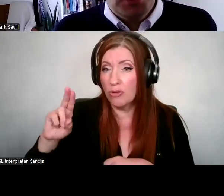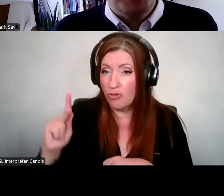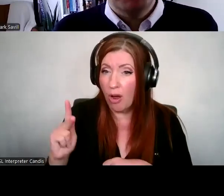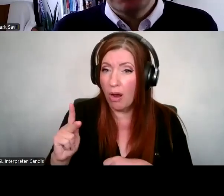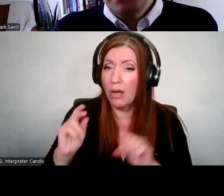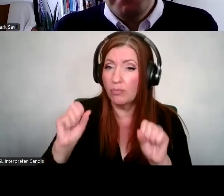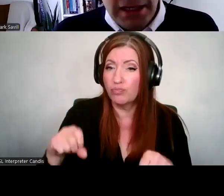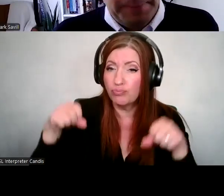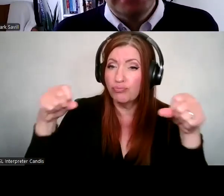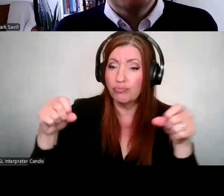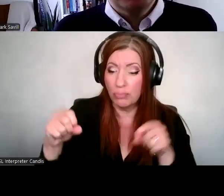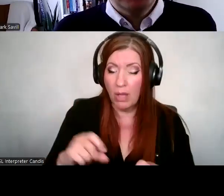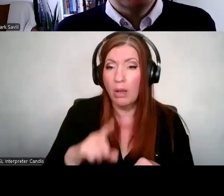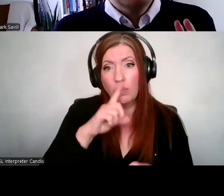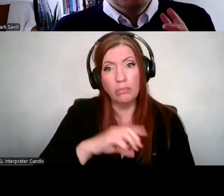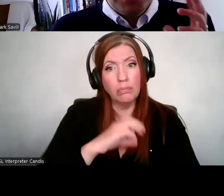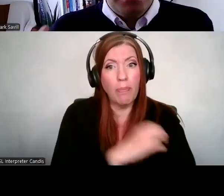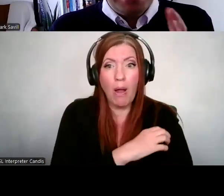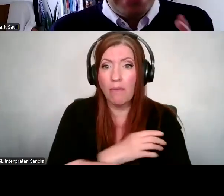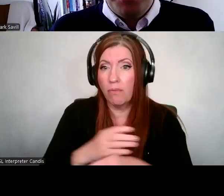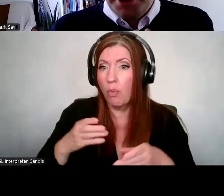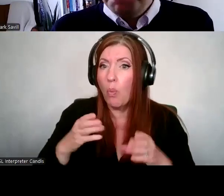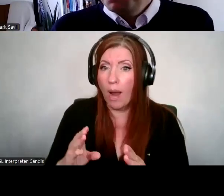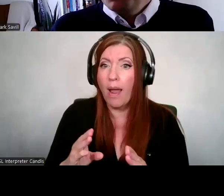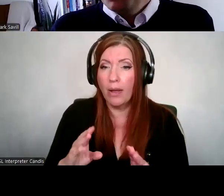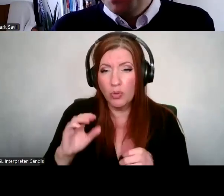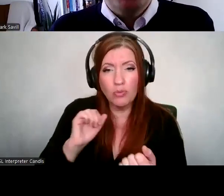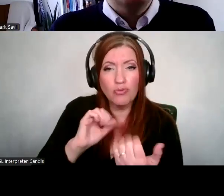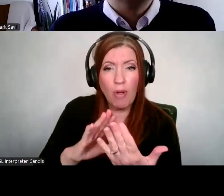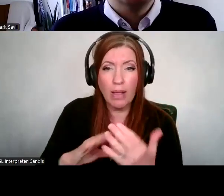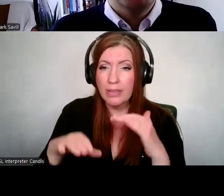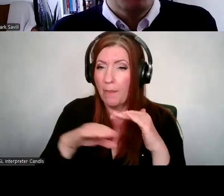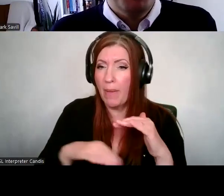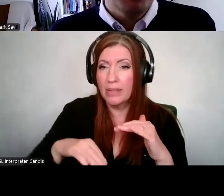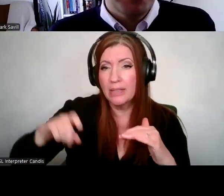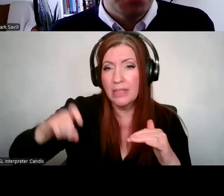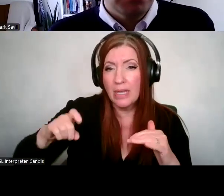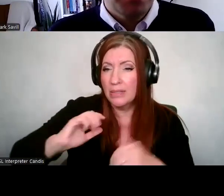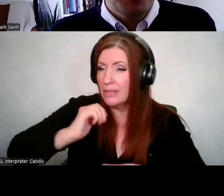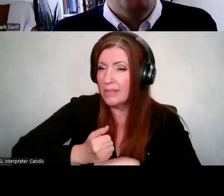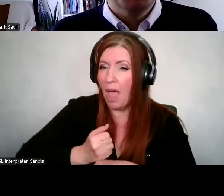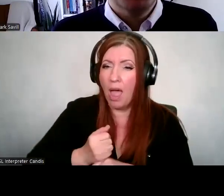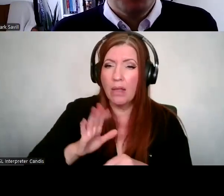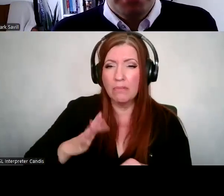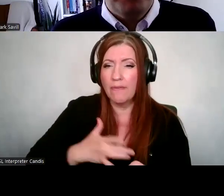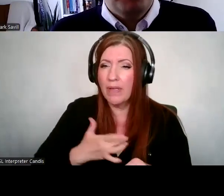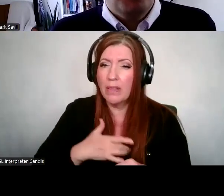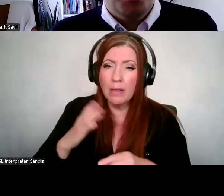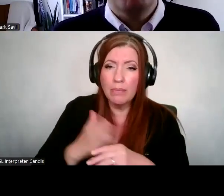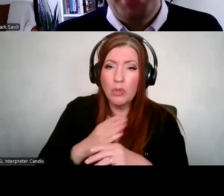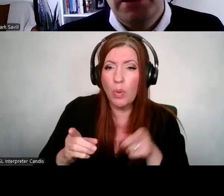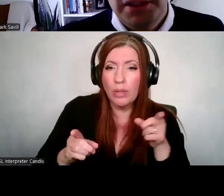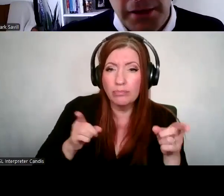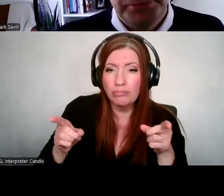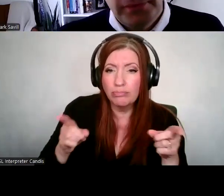way to address immediate basic needs and sort of set the dynamic between them and that individual in a positive kind of